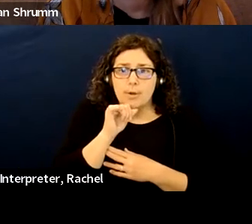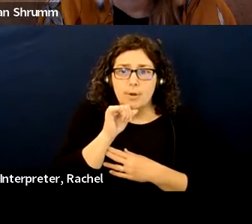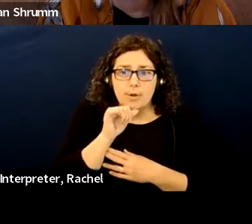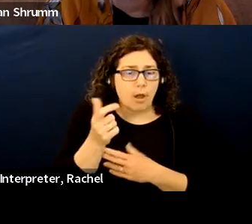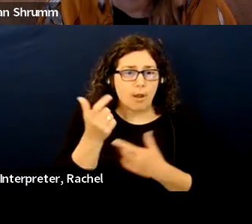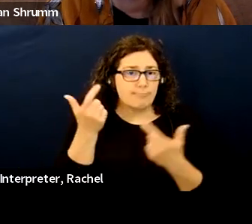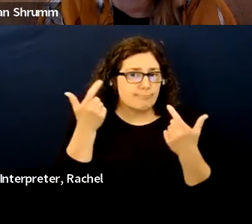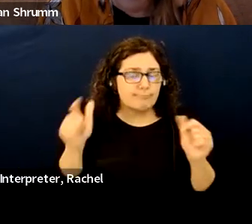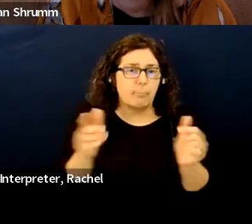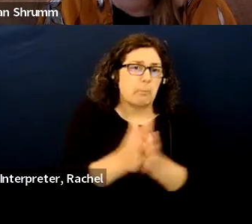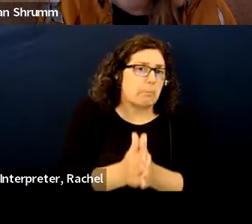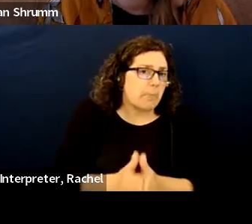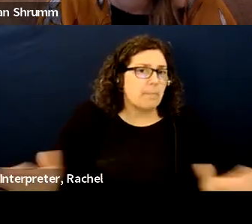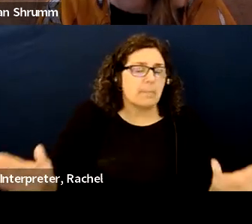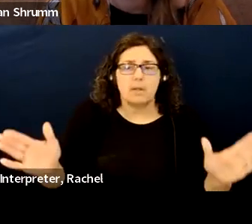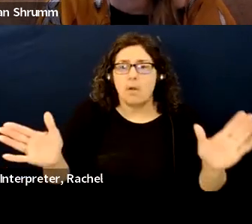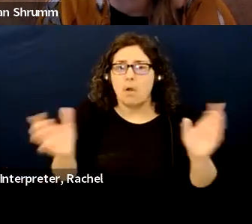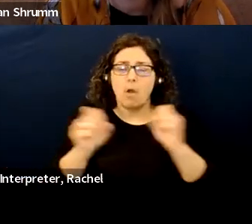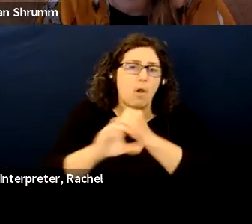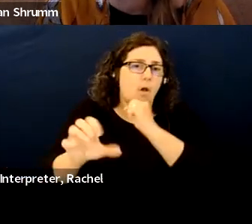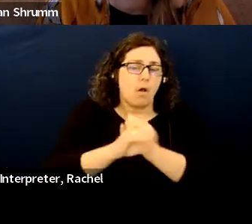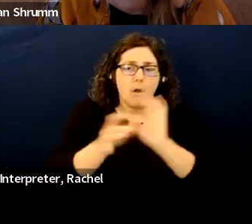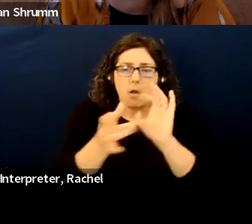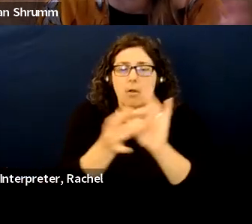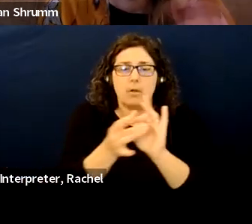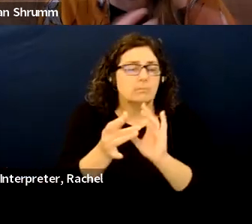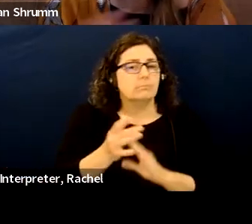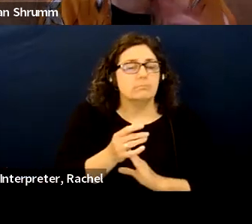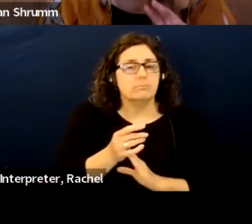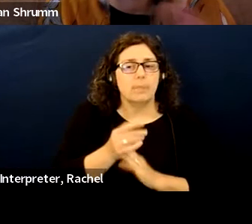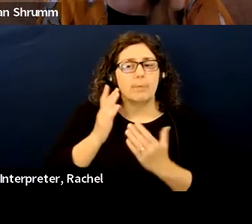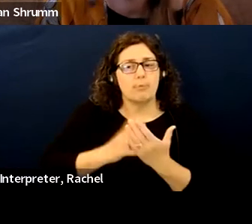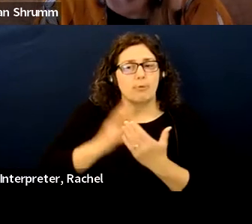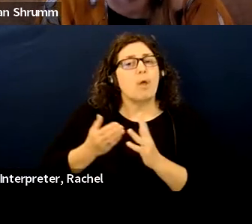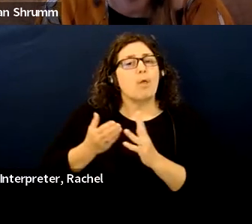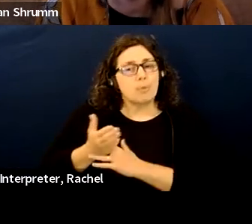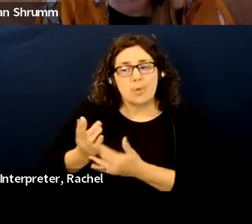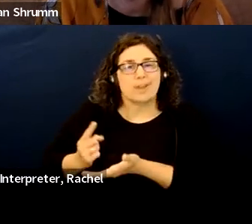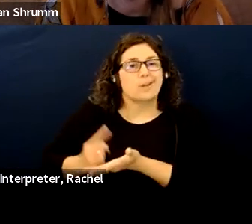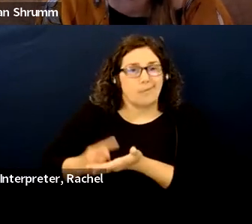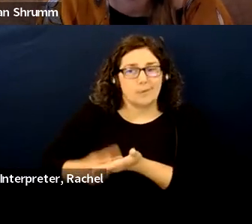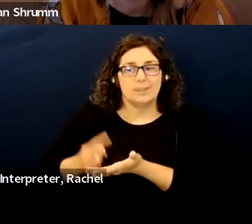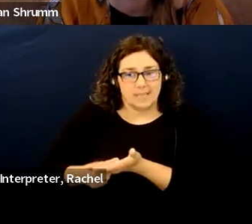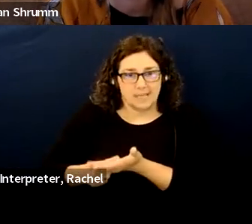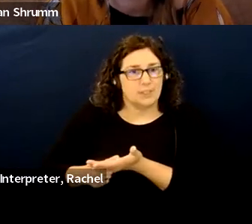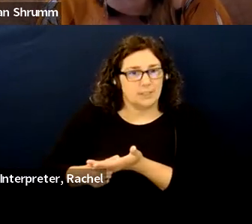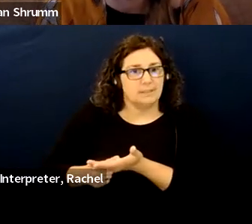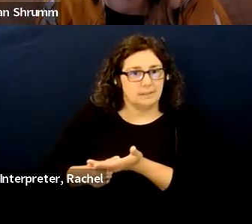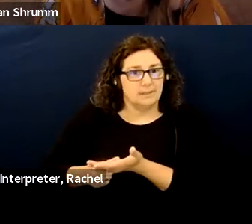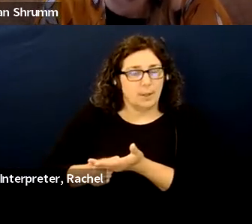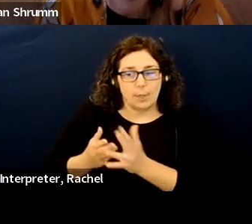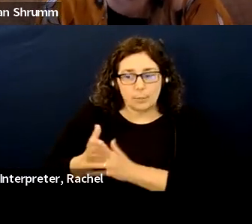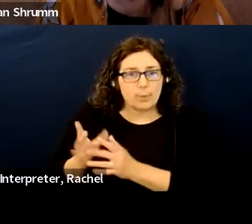giant public program. It's really done through the conversations that each pairings are having, through